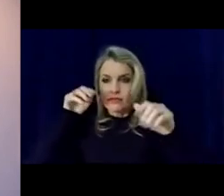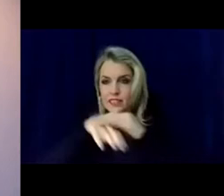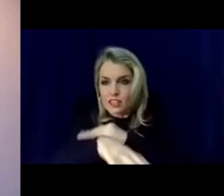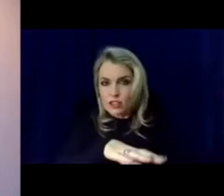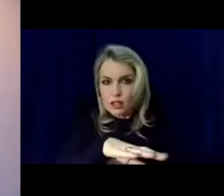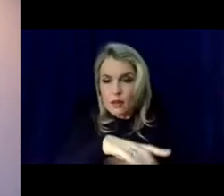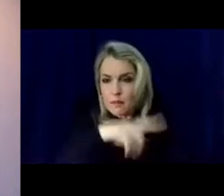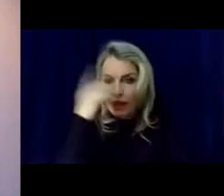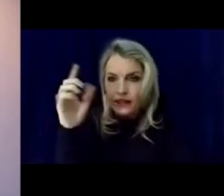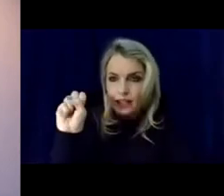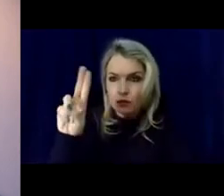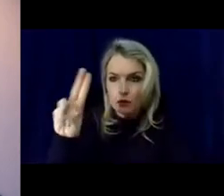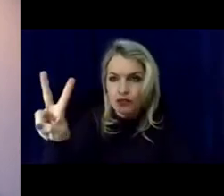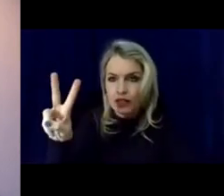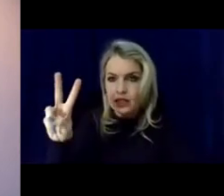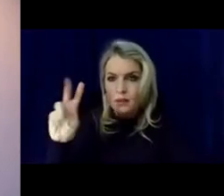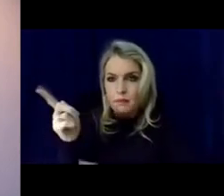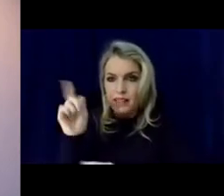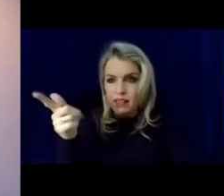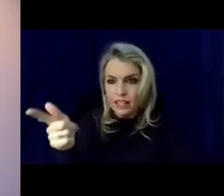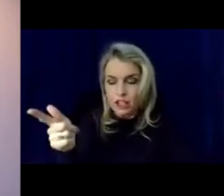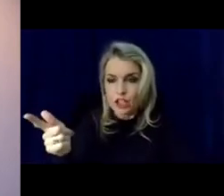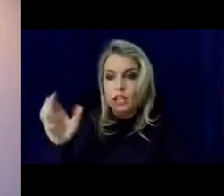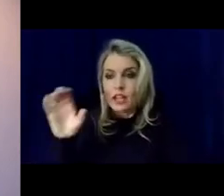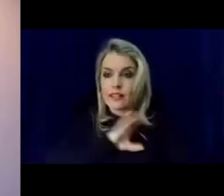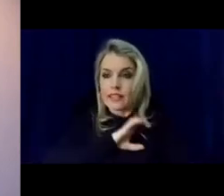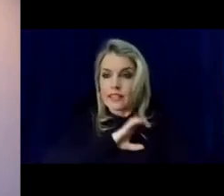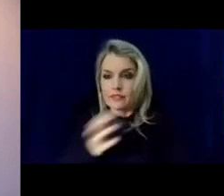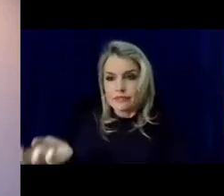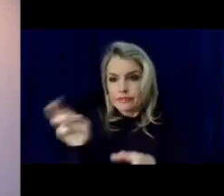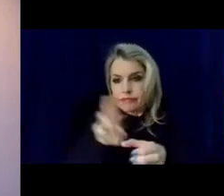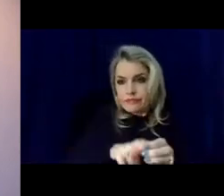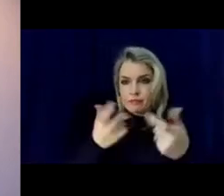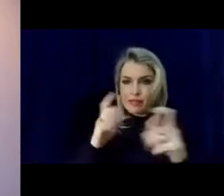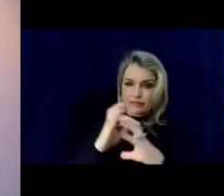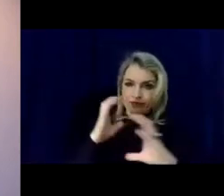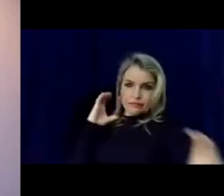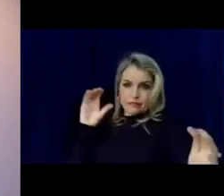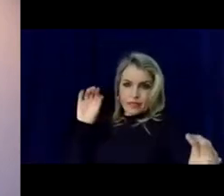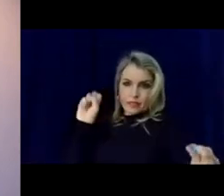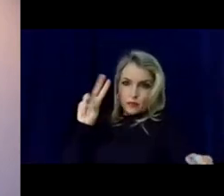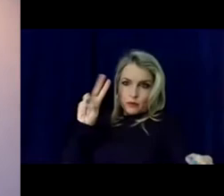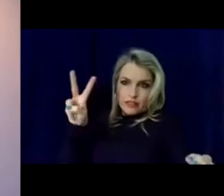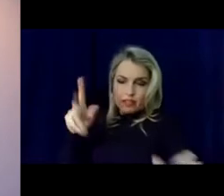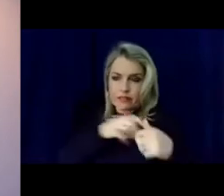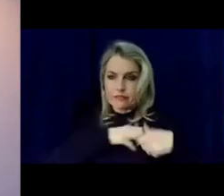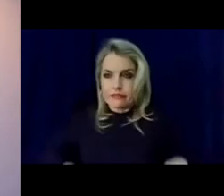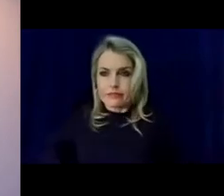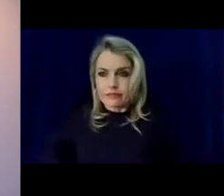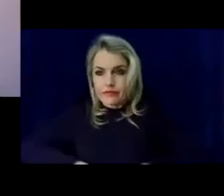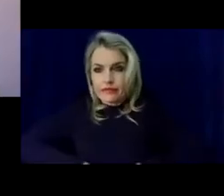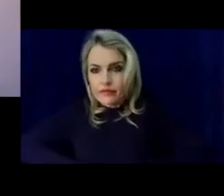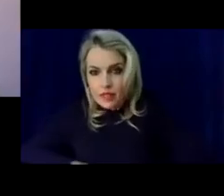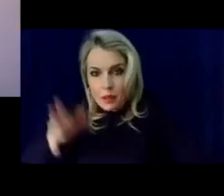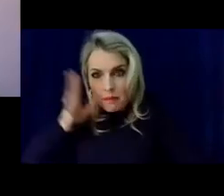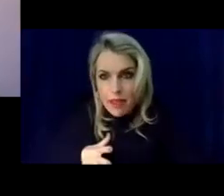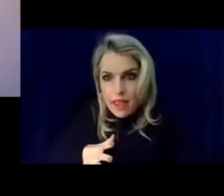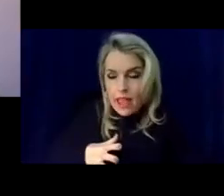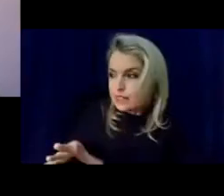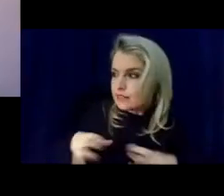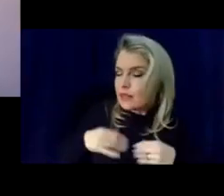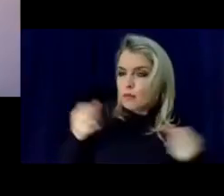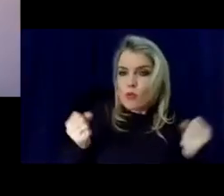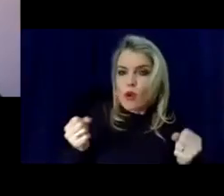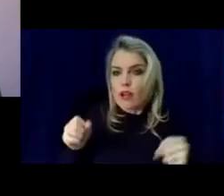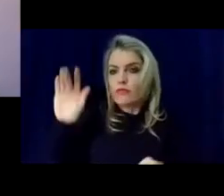SUV, moments later. Clinton climbs into the big black SUV and fastens his seatbelt. Up front, the driver accepts the ride on his